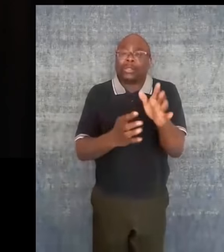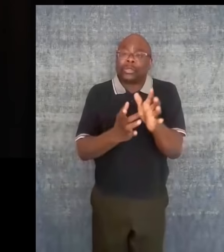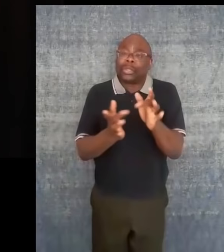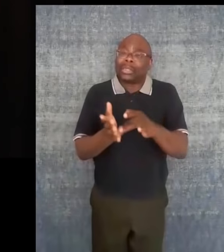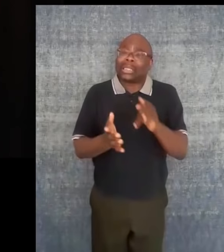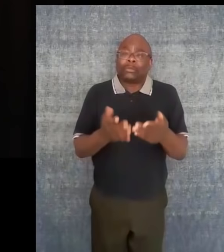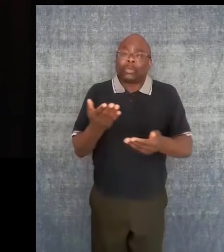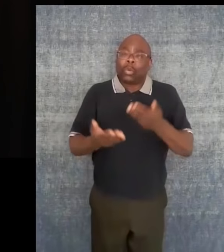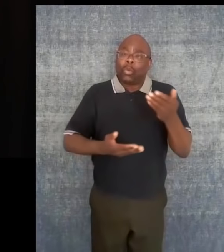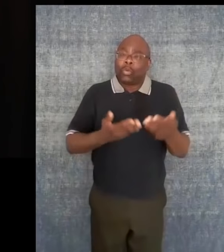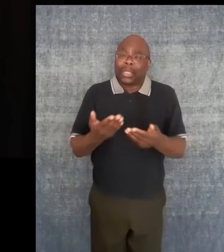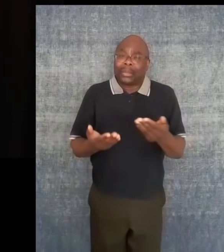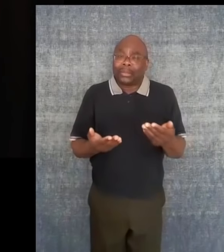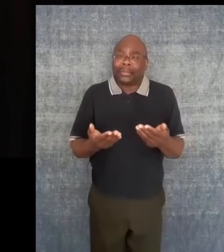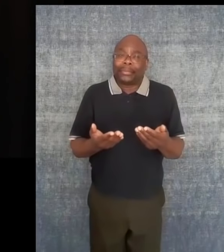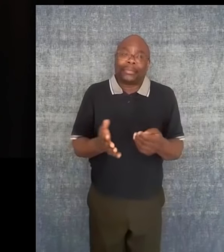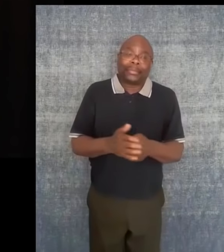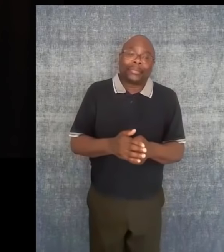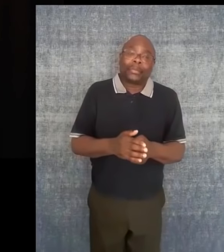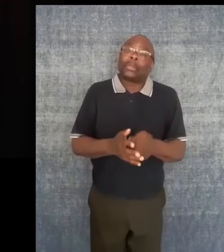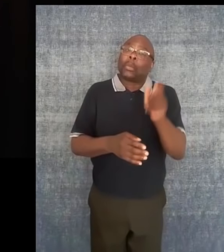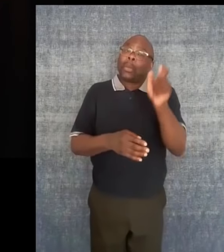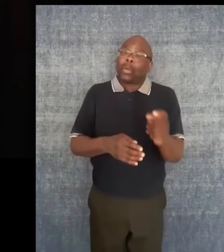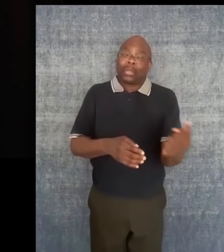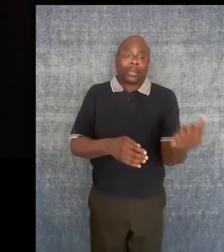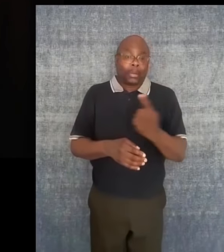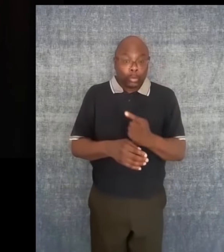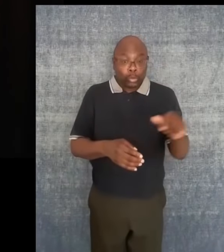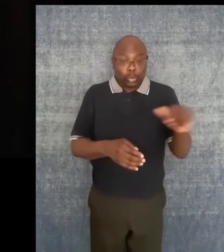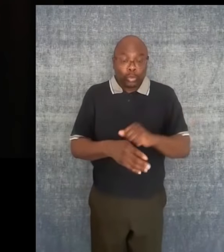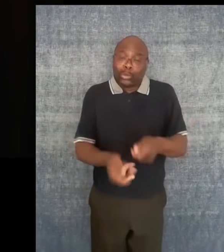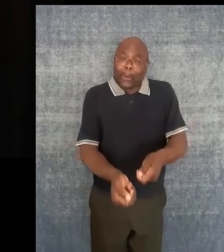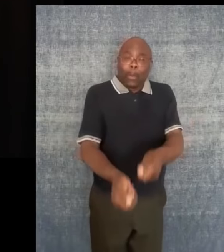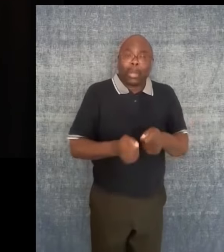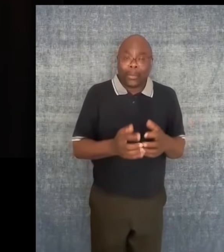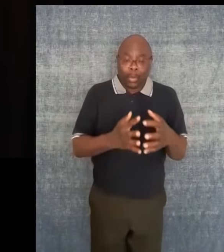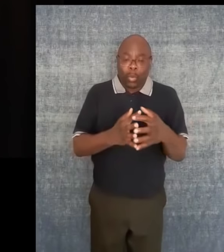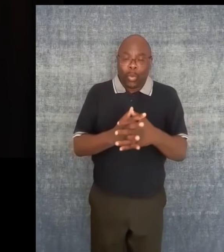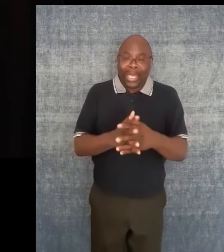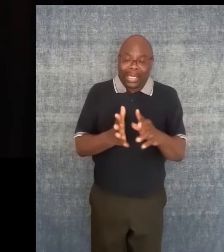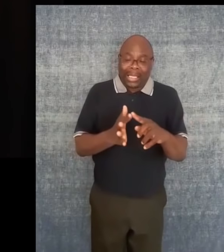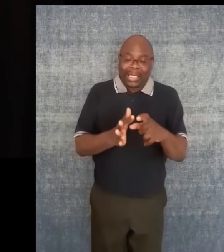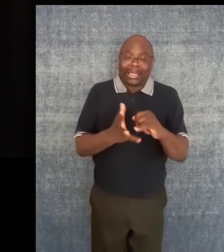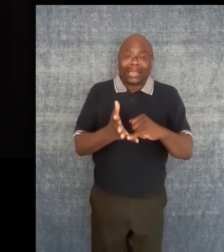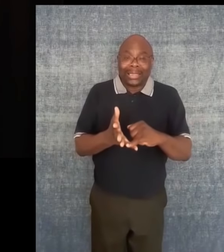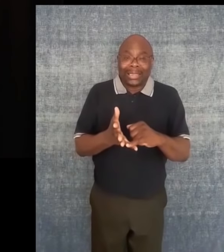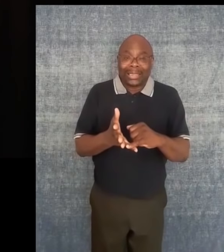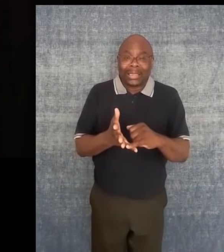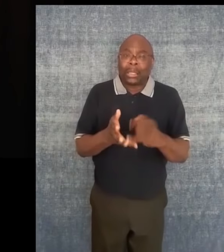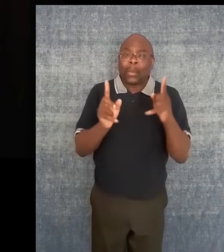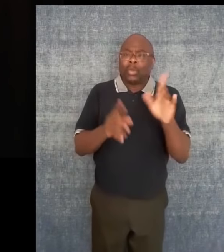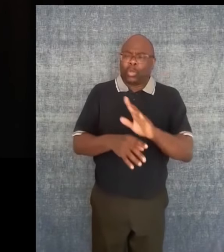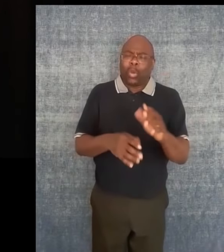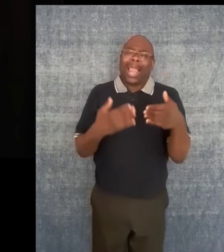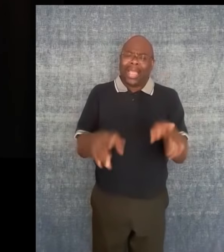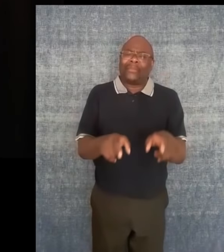said in this parable, he said, the people came to him and said, shall we pull up all the weeds? And the master said,